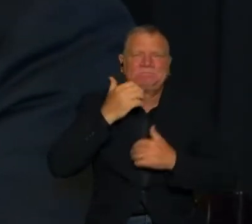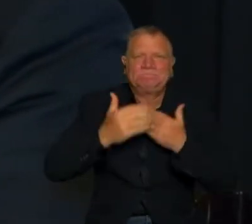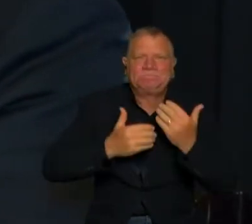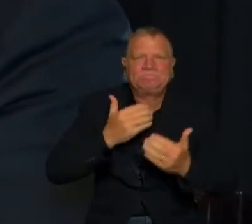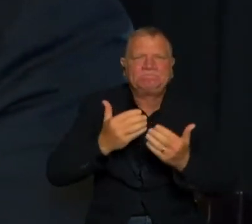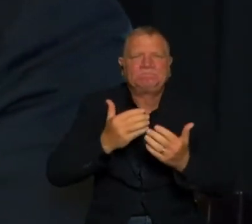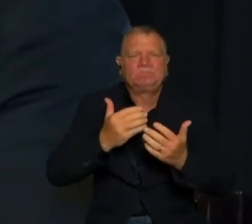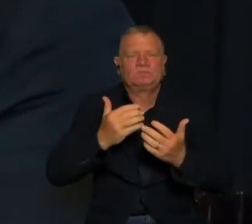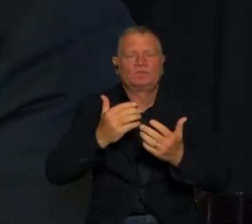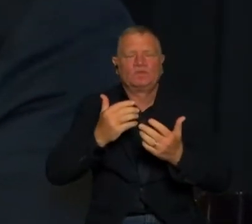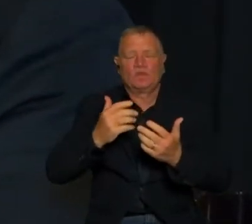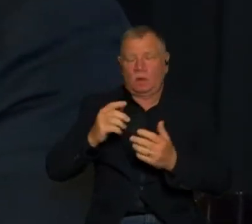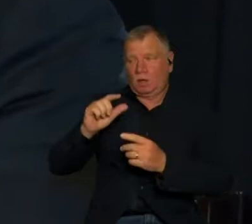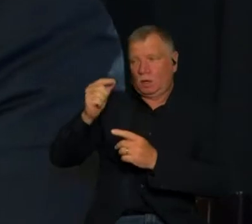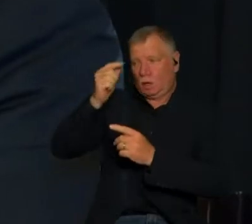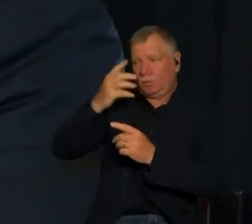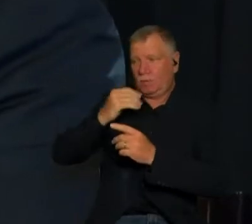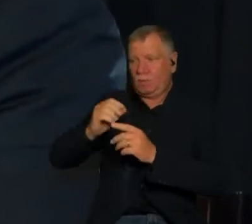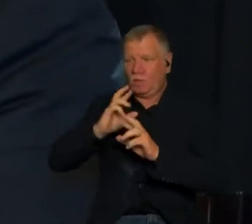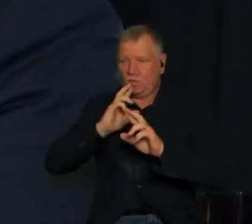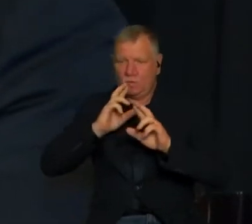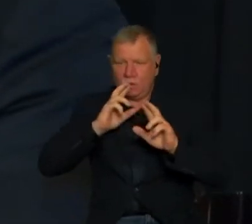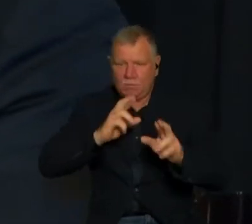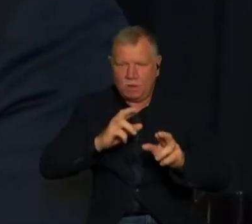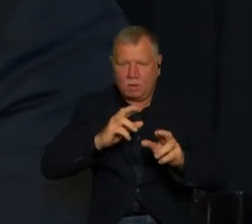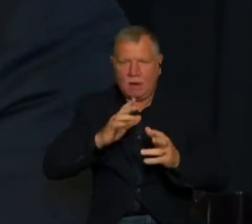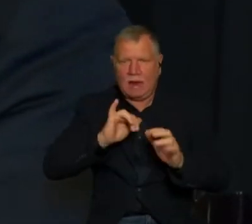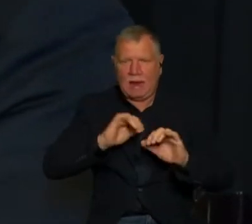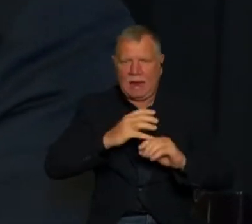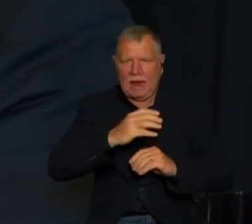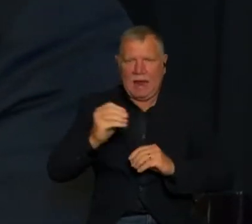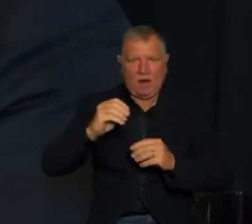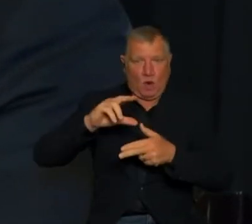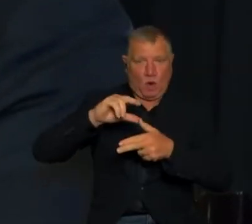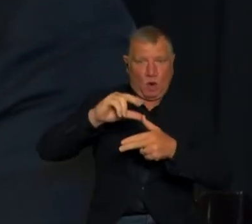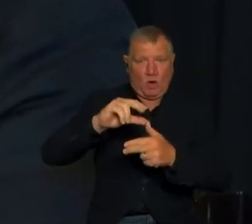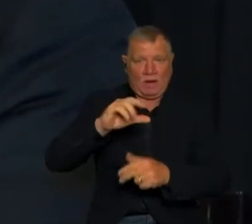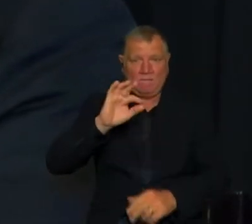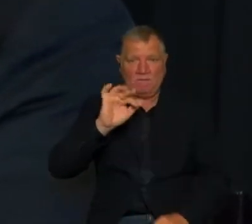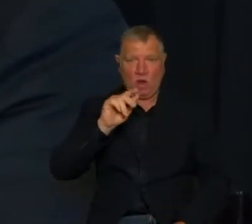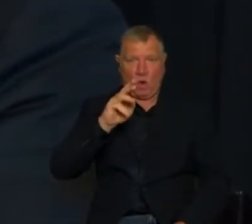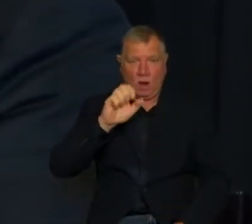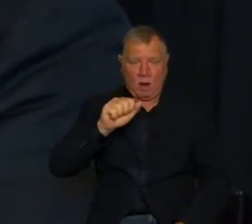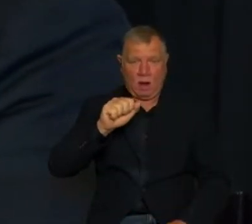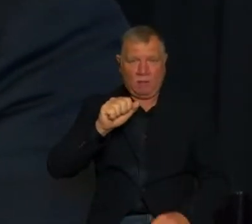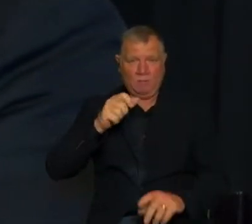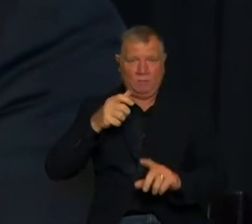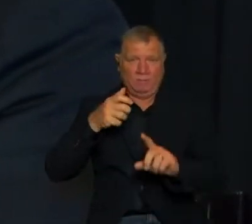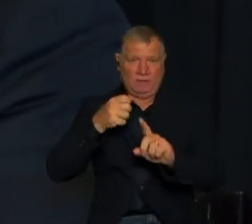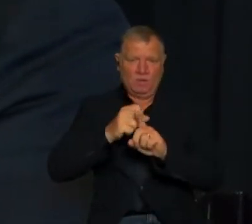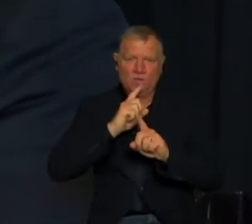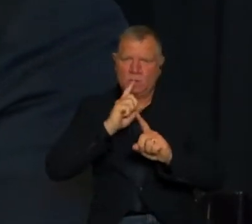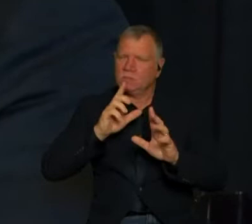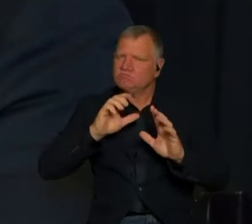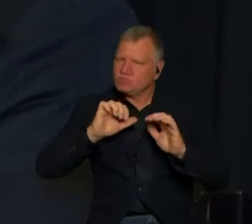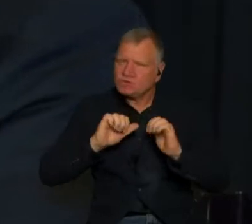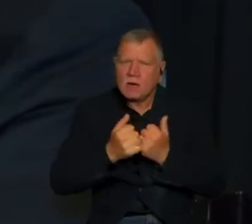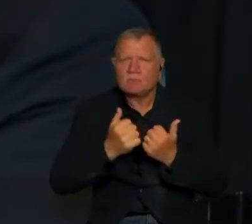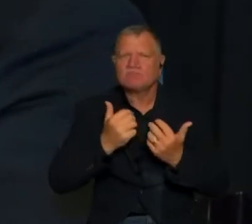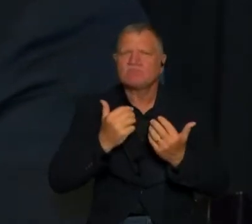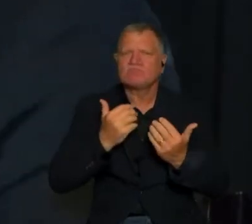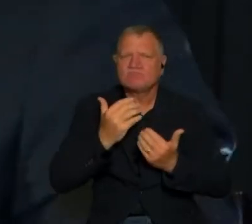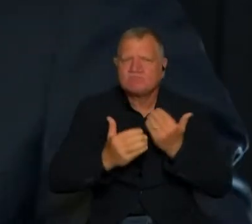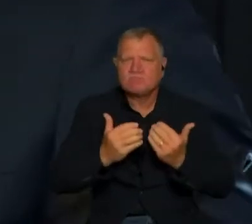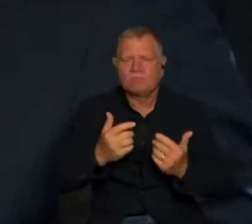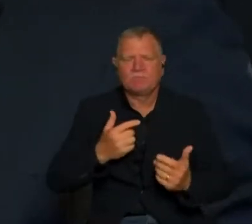government's response to and recovery from Hurricane Fiona's impact is one of those challenges. Let